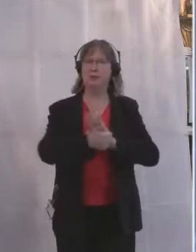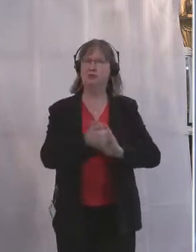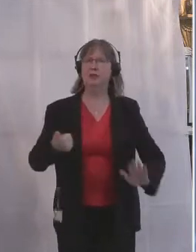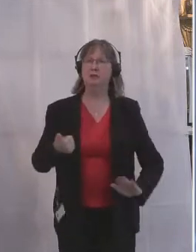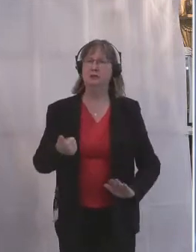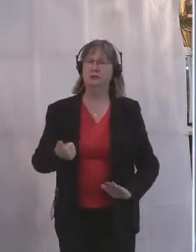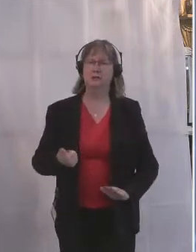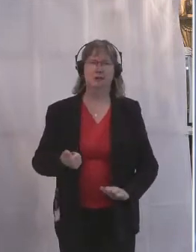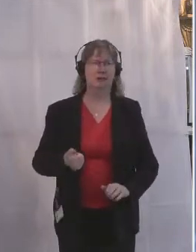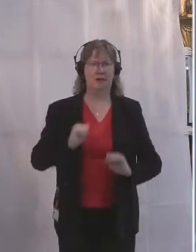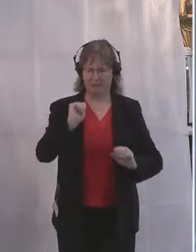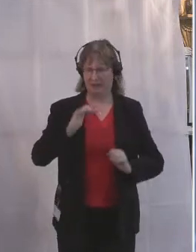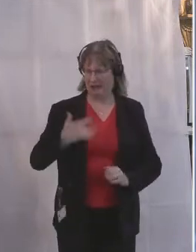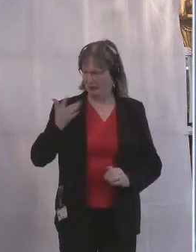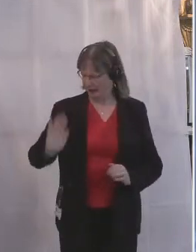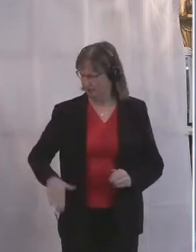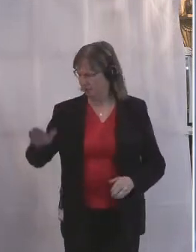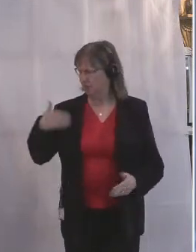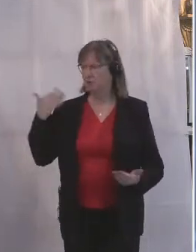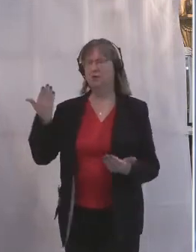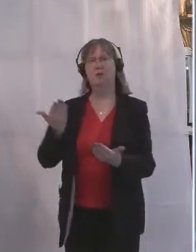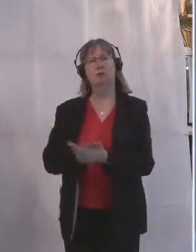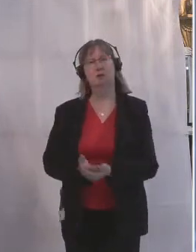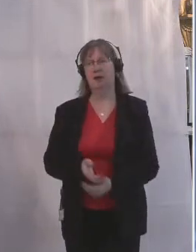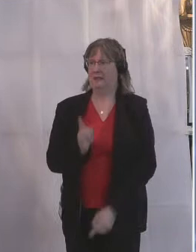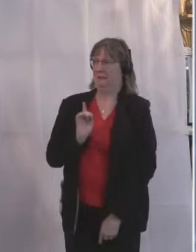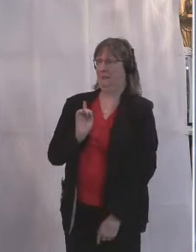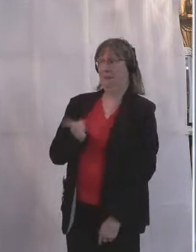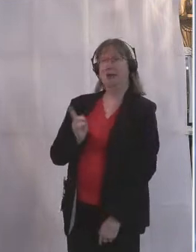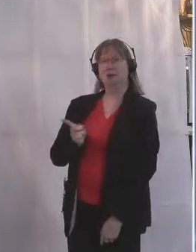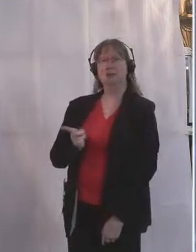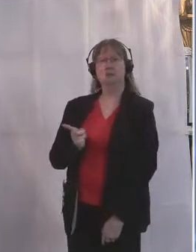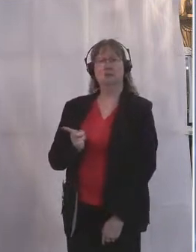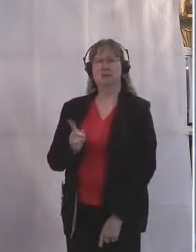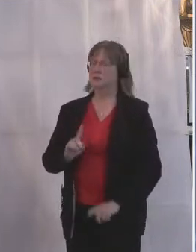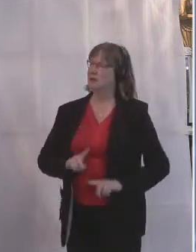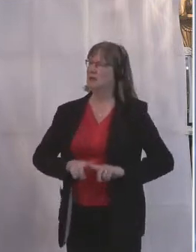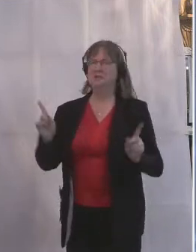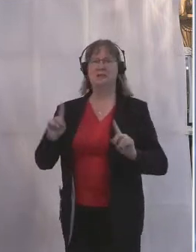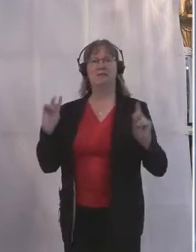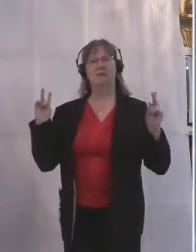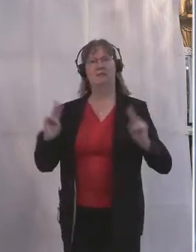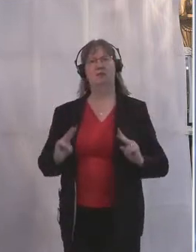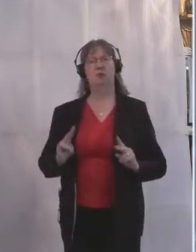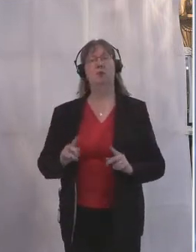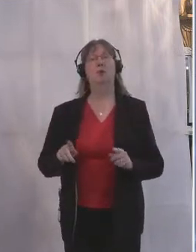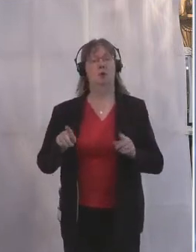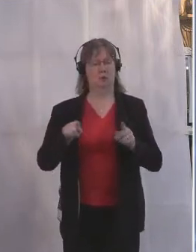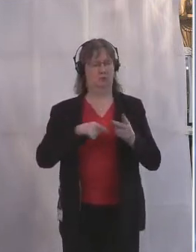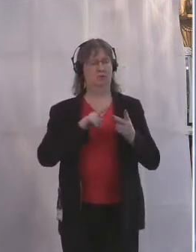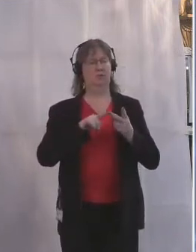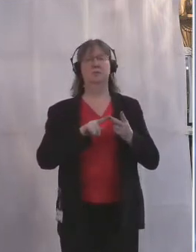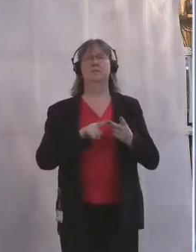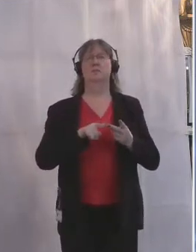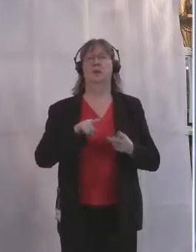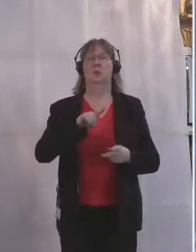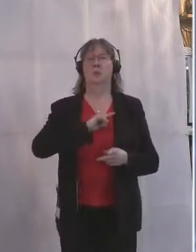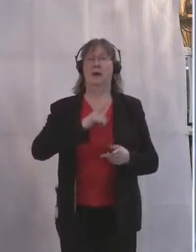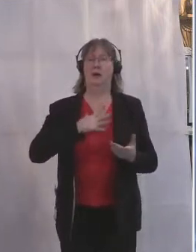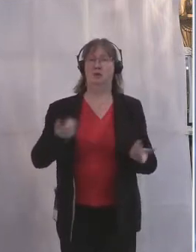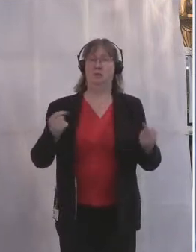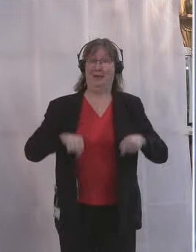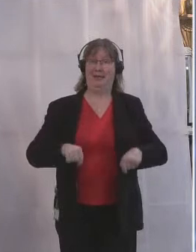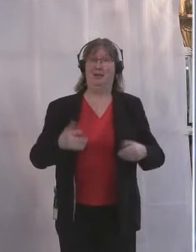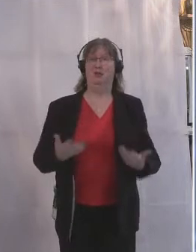that, for me, really makes a real difference. And I guess I was reflecting earlier about why I really, really wanted to be